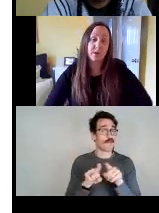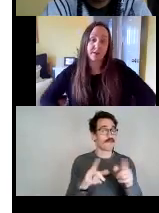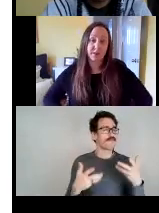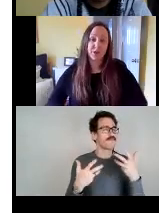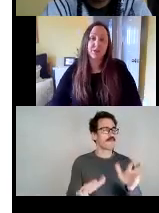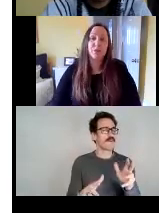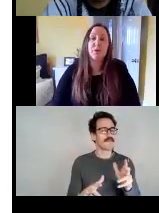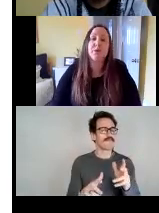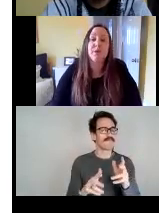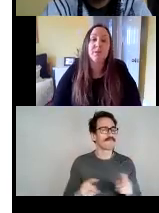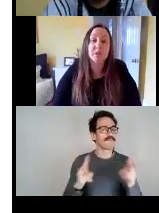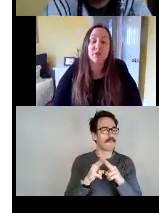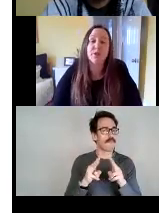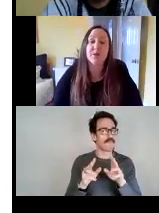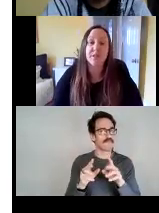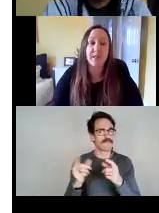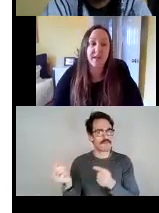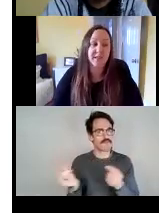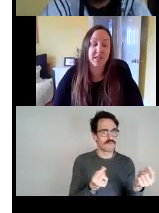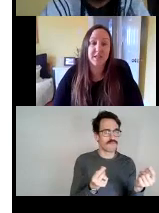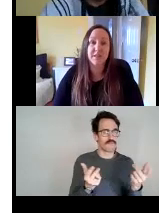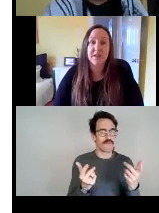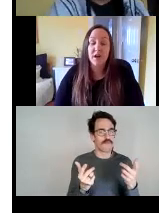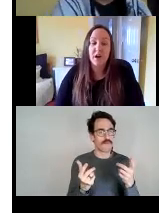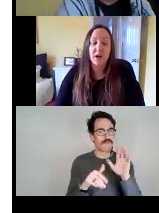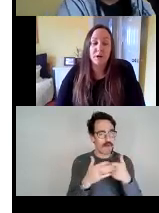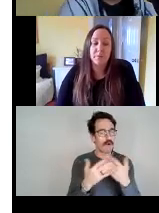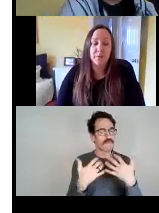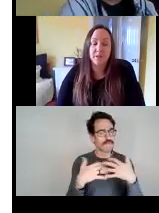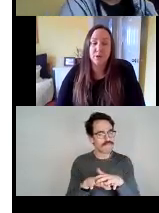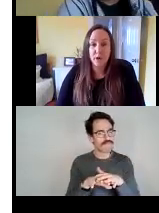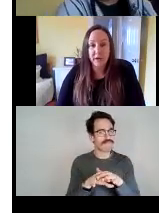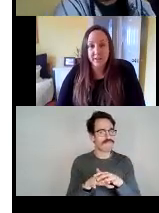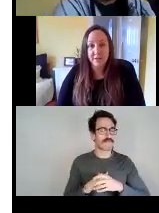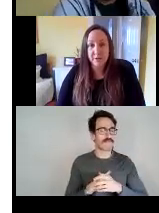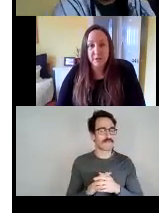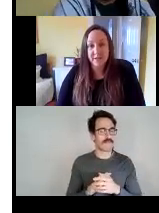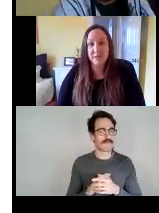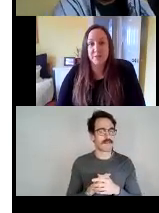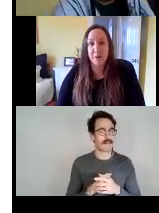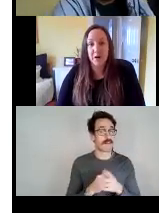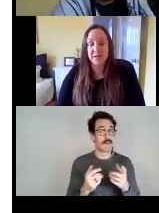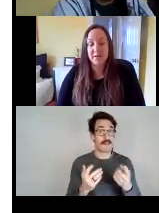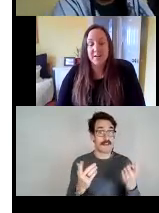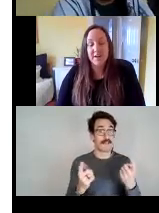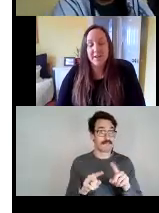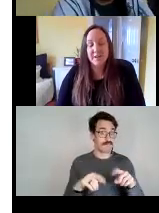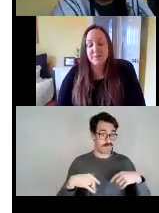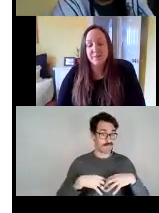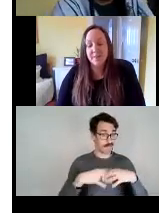new organization, so we were developed in 2018. And so we're kind of that new kid on the block.